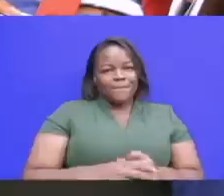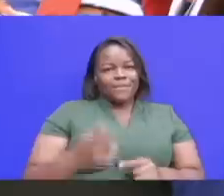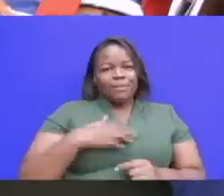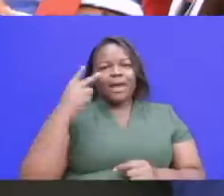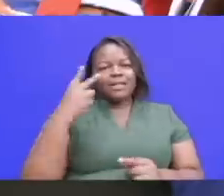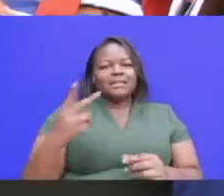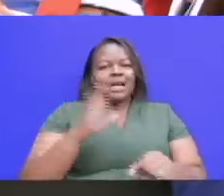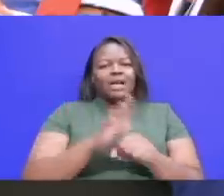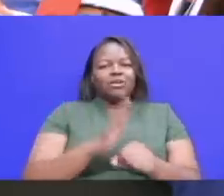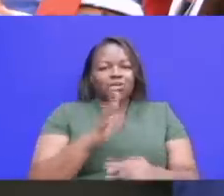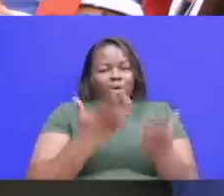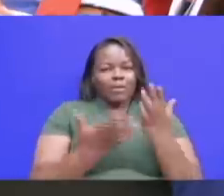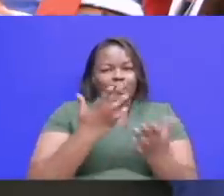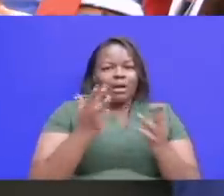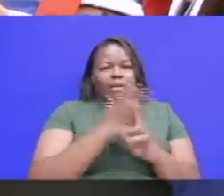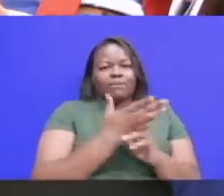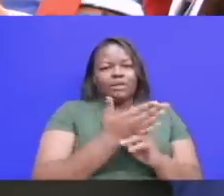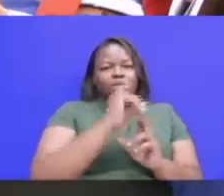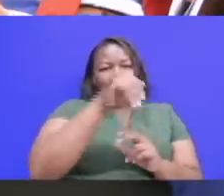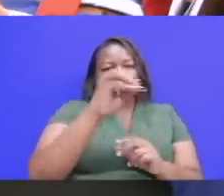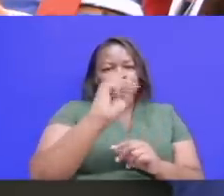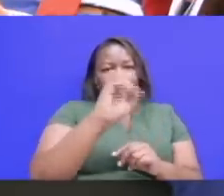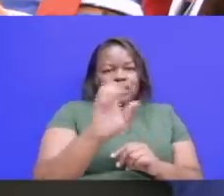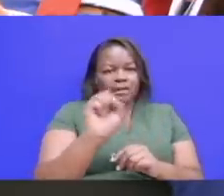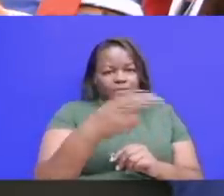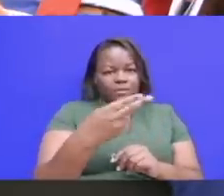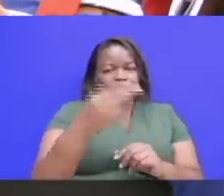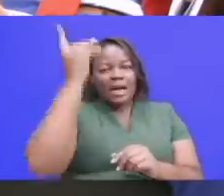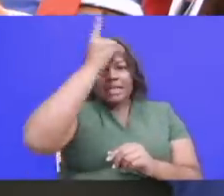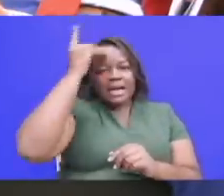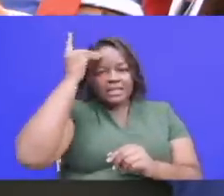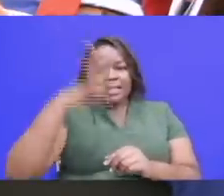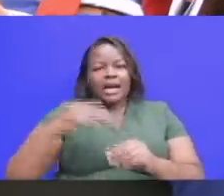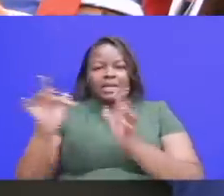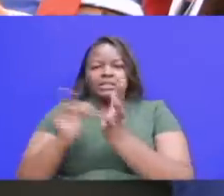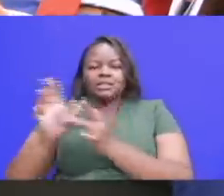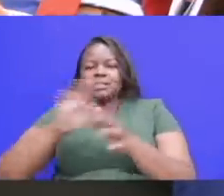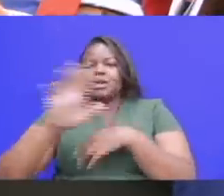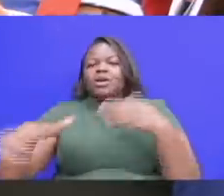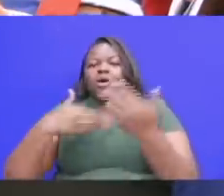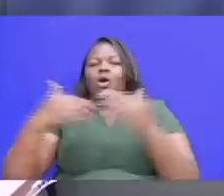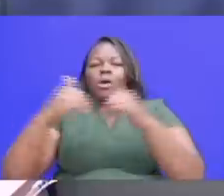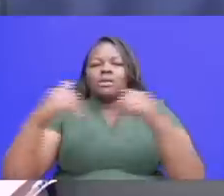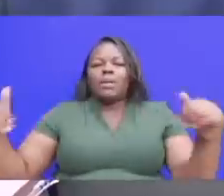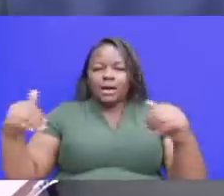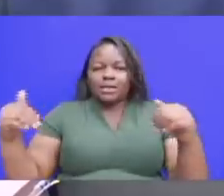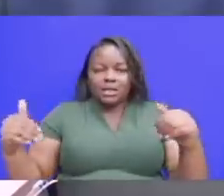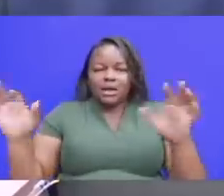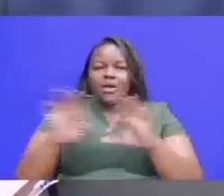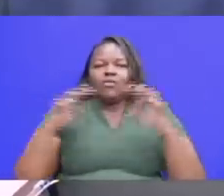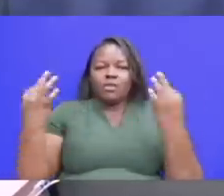Joseph, Daniel, and even Jesus. Yes. All of them were detached from their families at tender age. Joseph